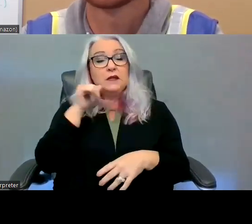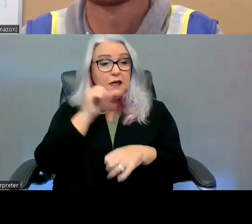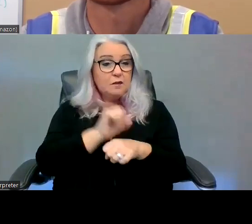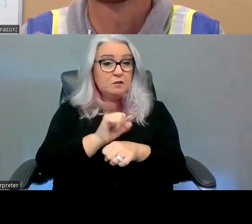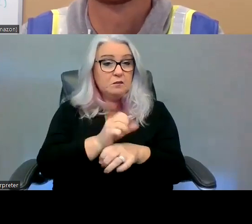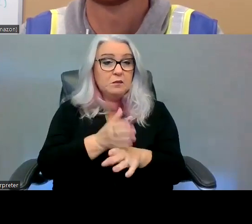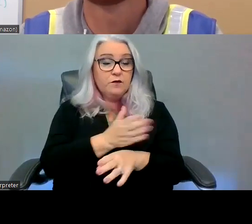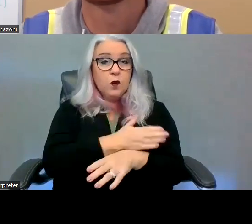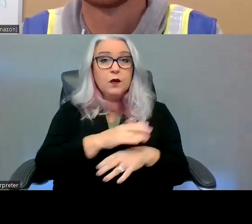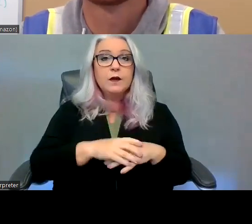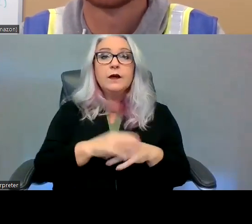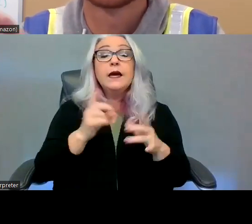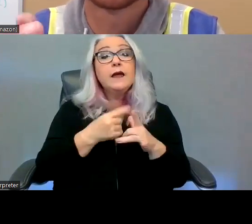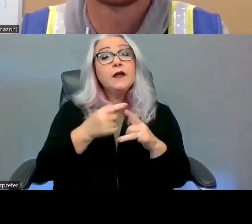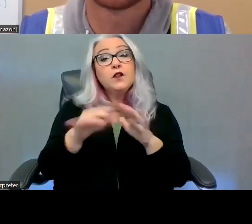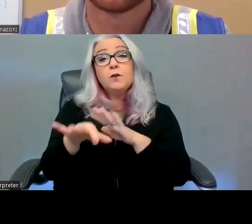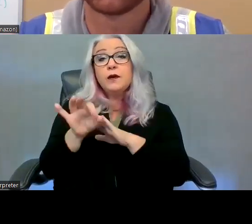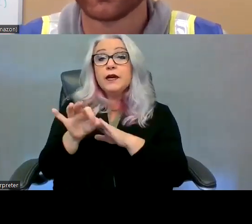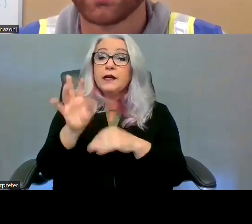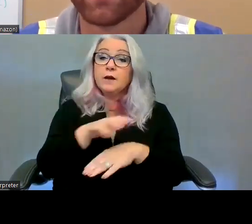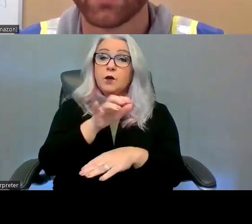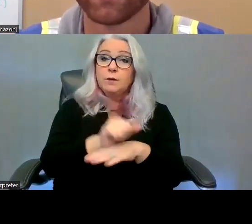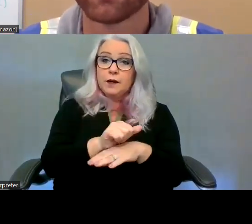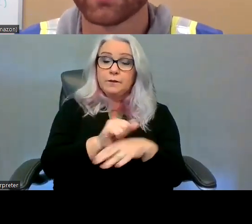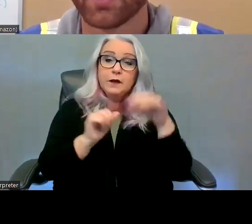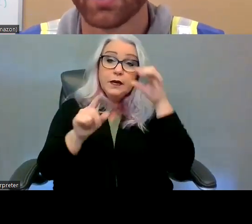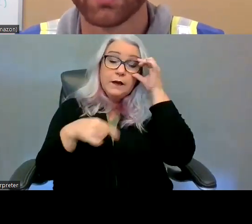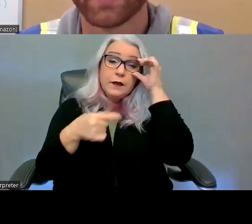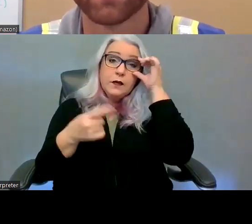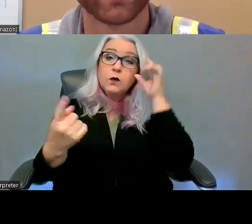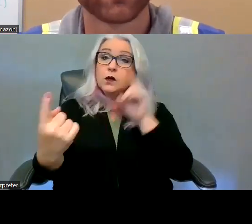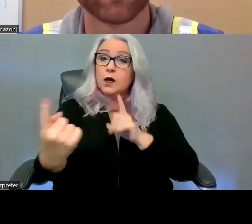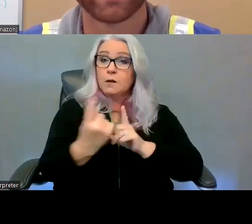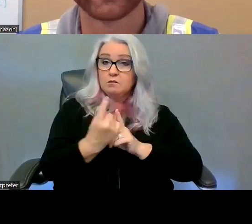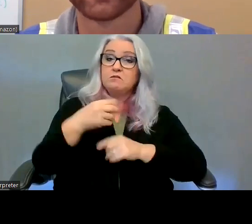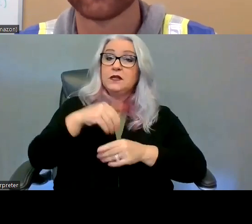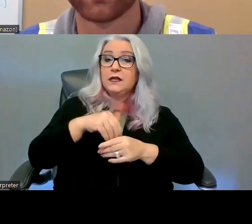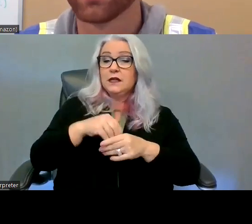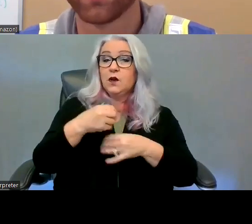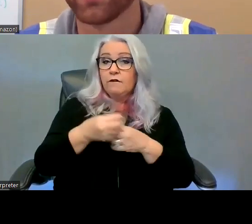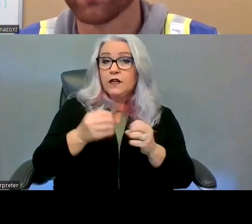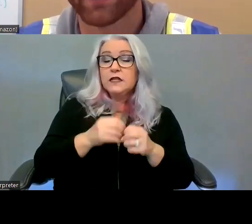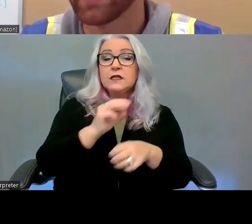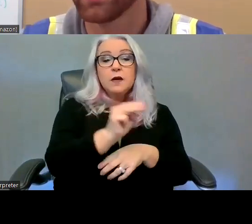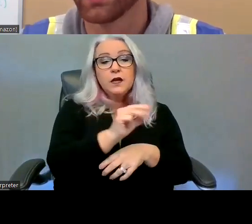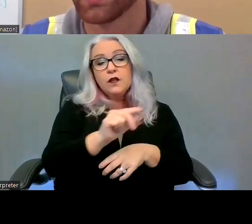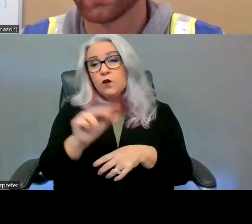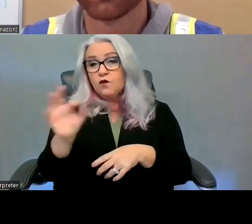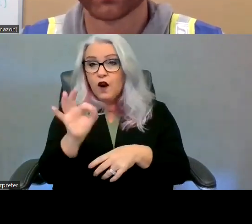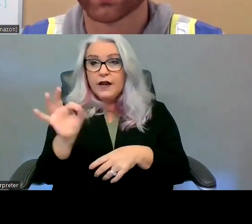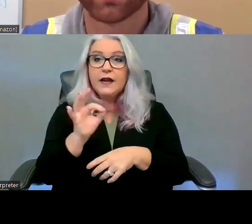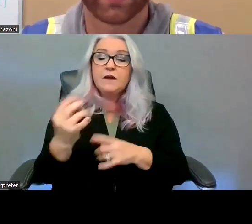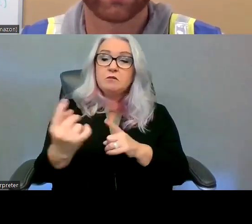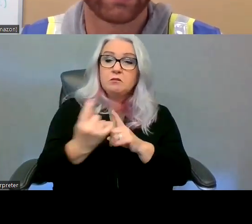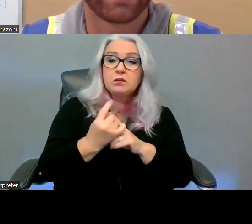And this is where you'll select an appointment. So you'll come see us in the office on a Monday through Friday shift, or Monday through Friday.